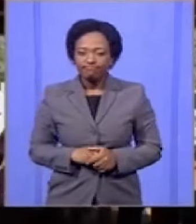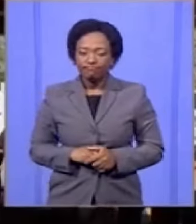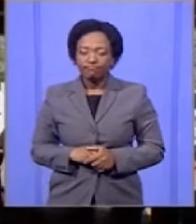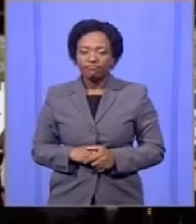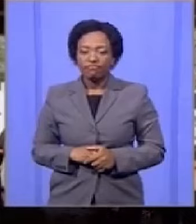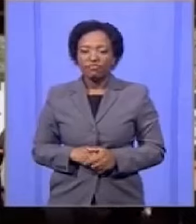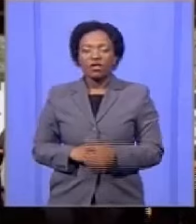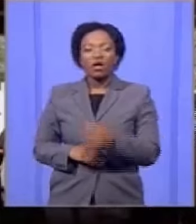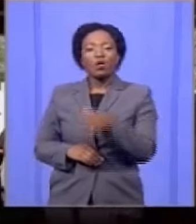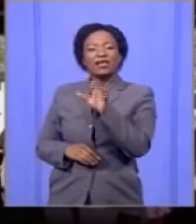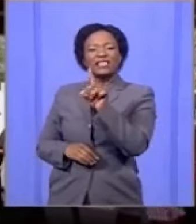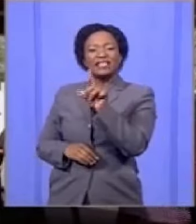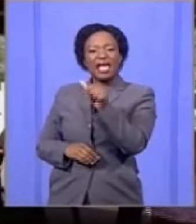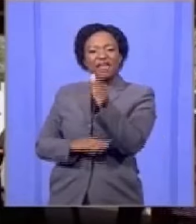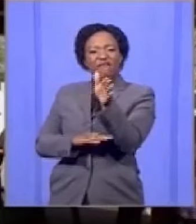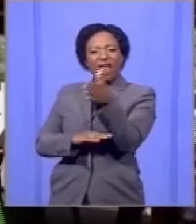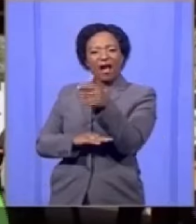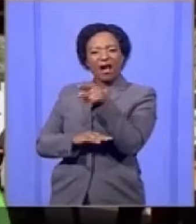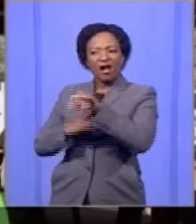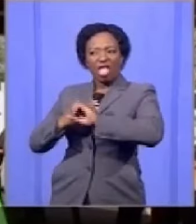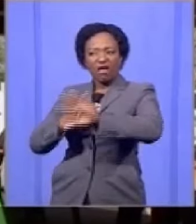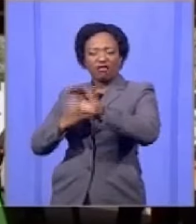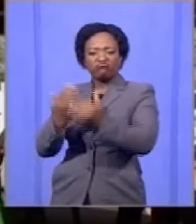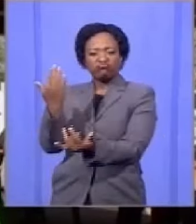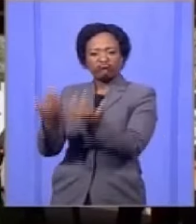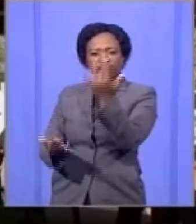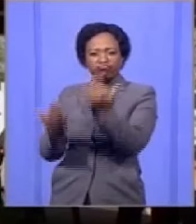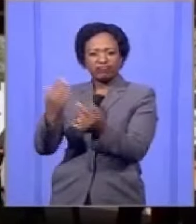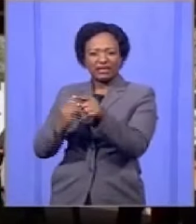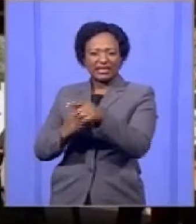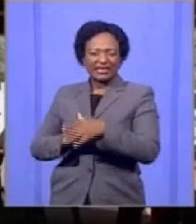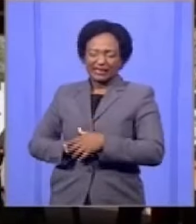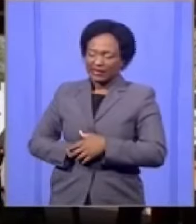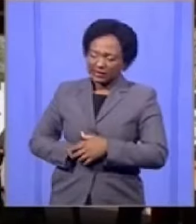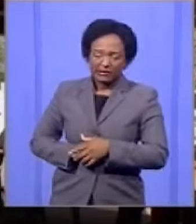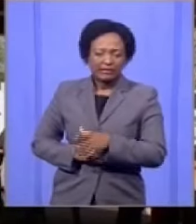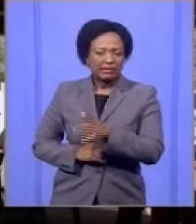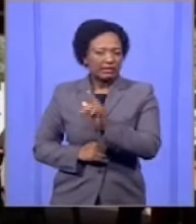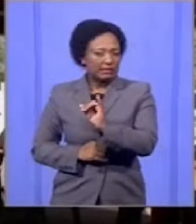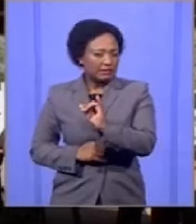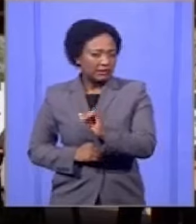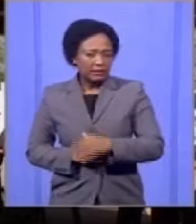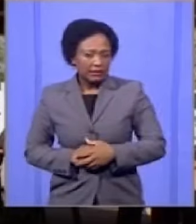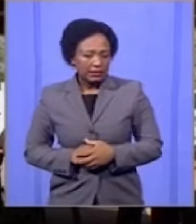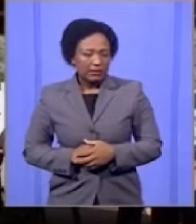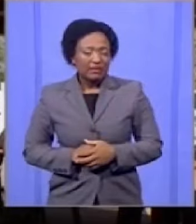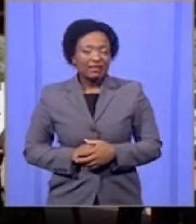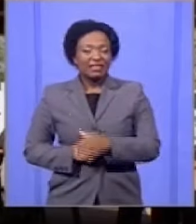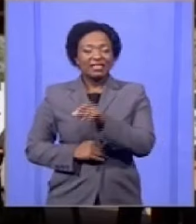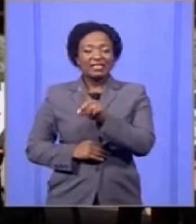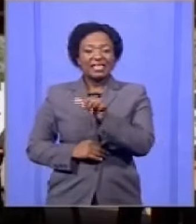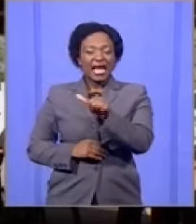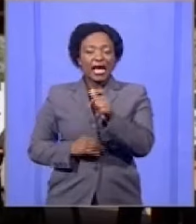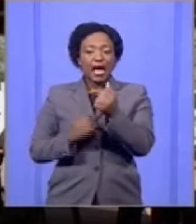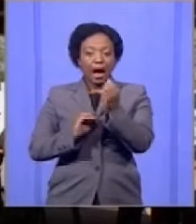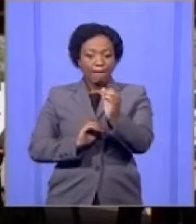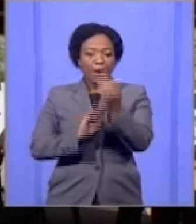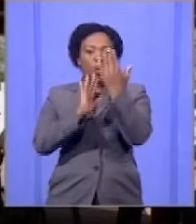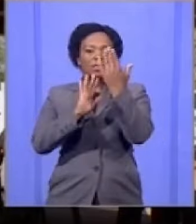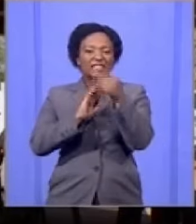flag by the DA, it's a very, very unfortunate concerning matter. I think DA's approach to banning